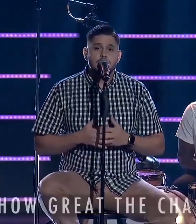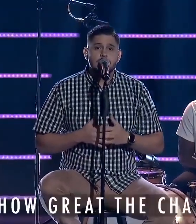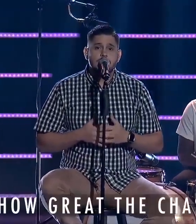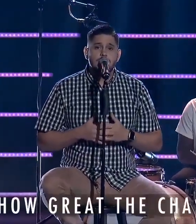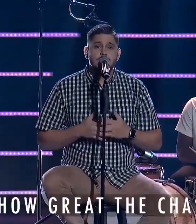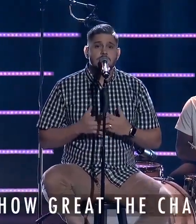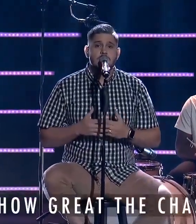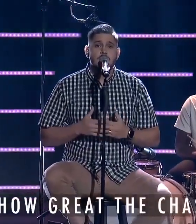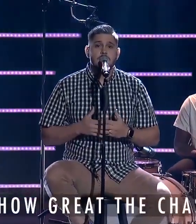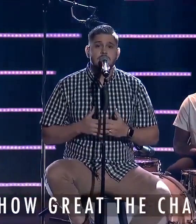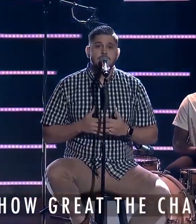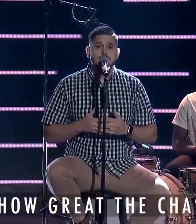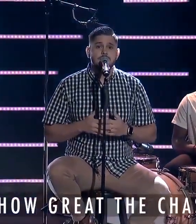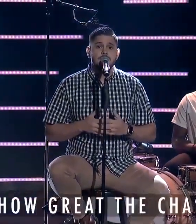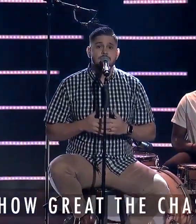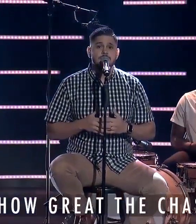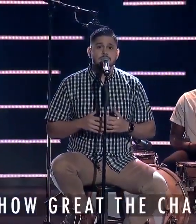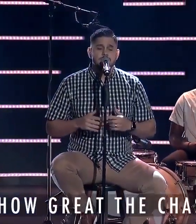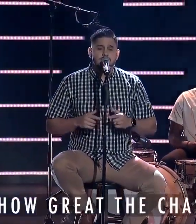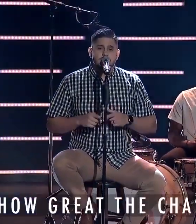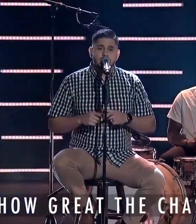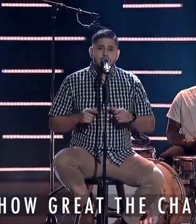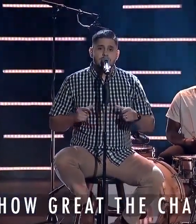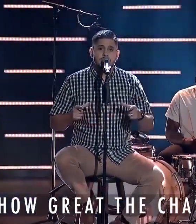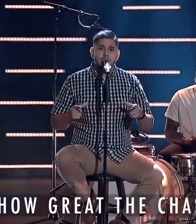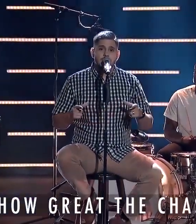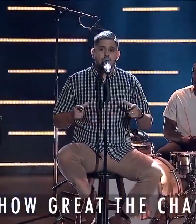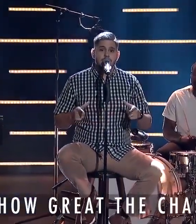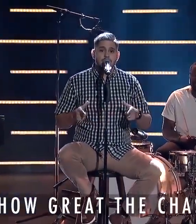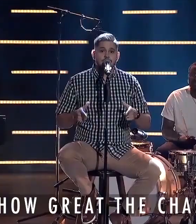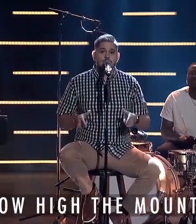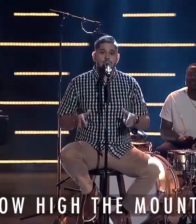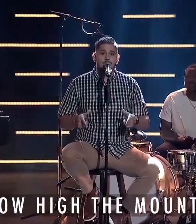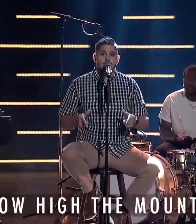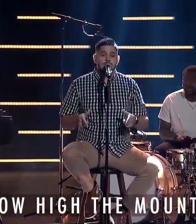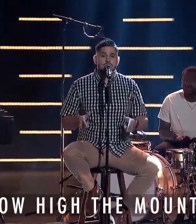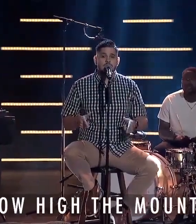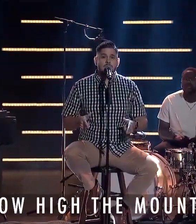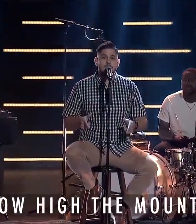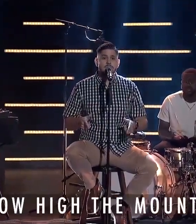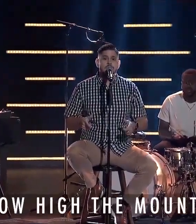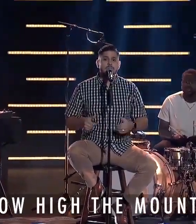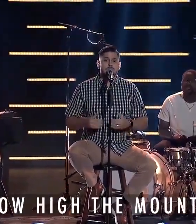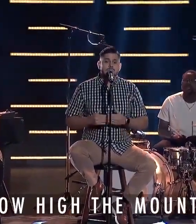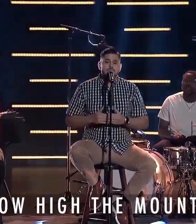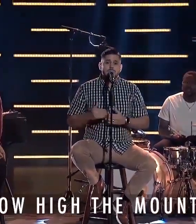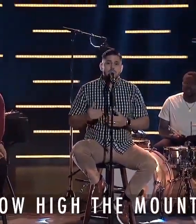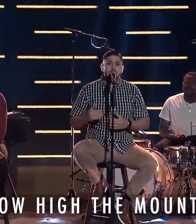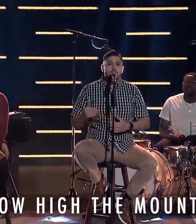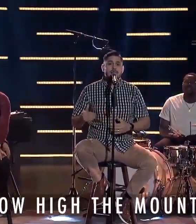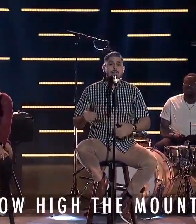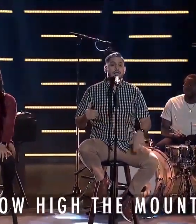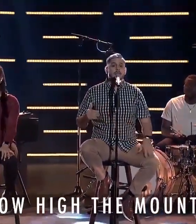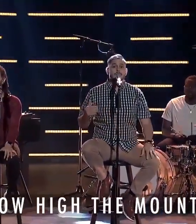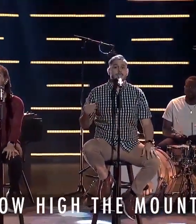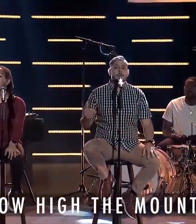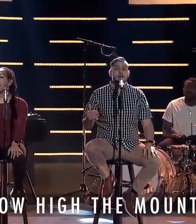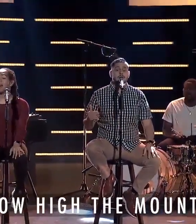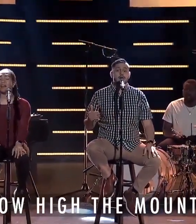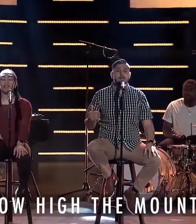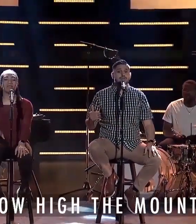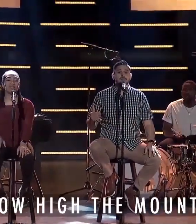How great a chasm that lay between us. How high